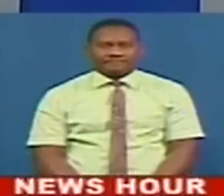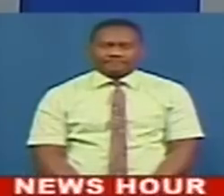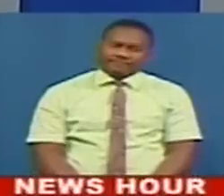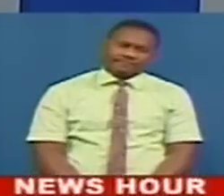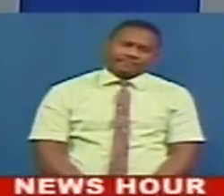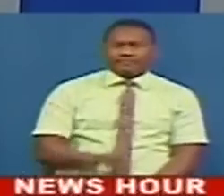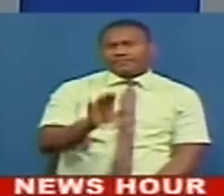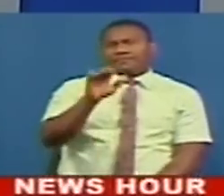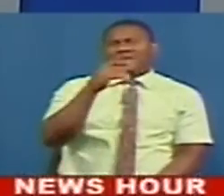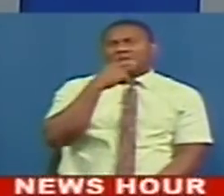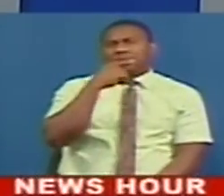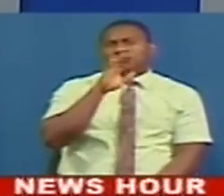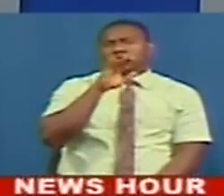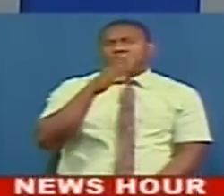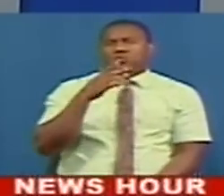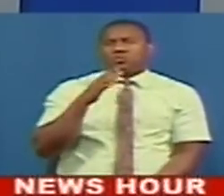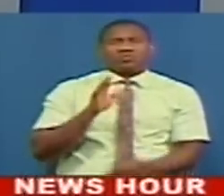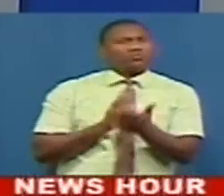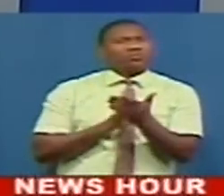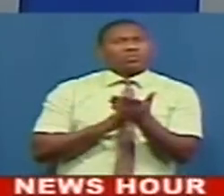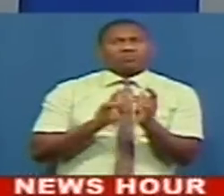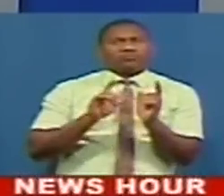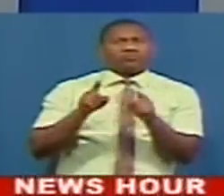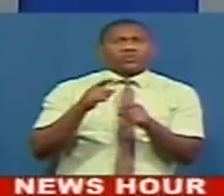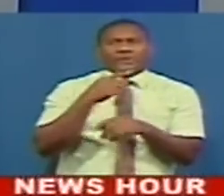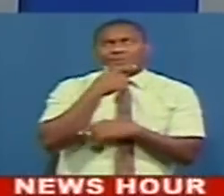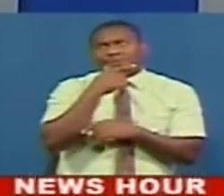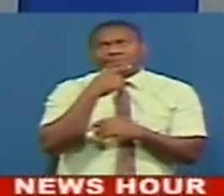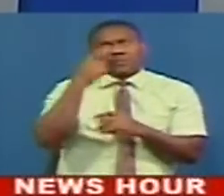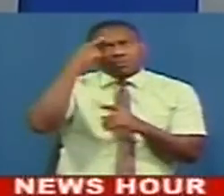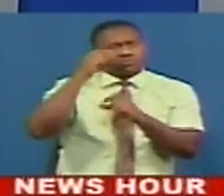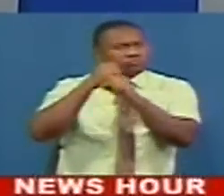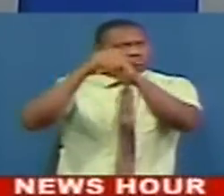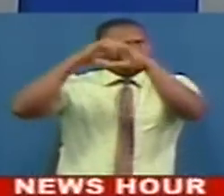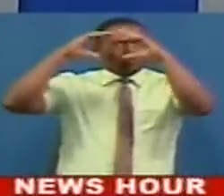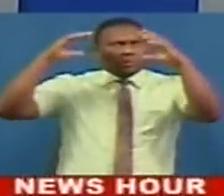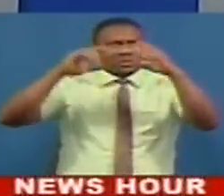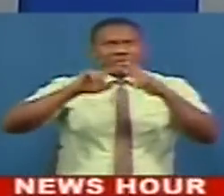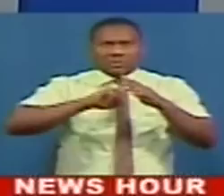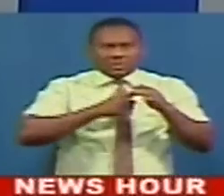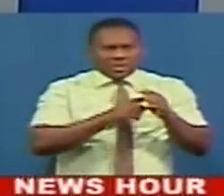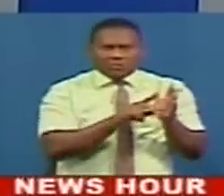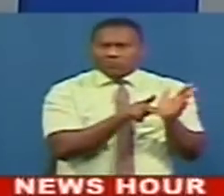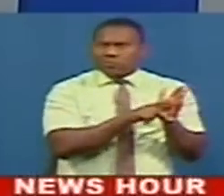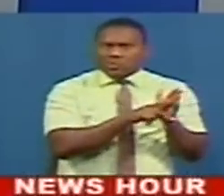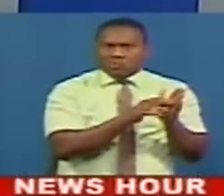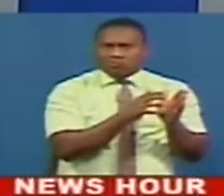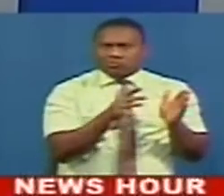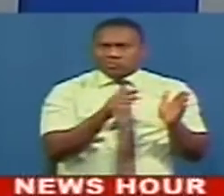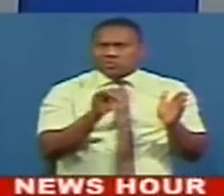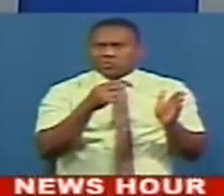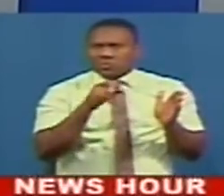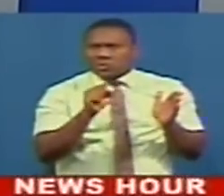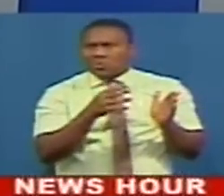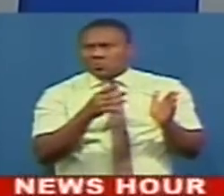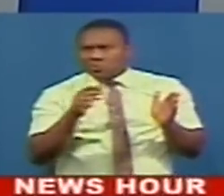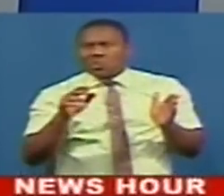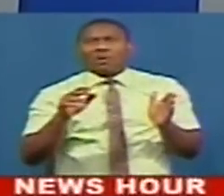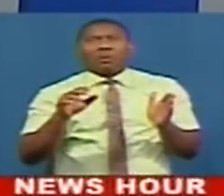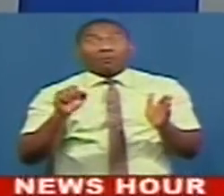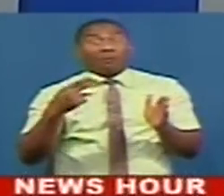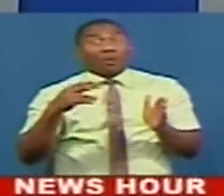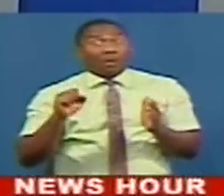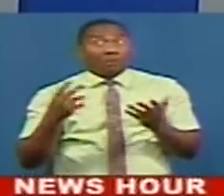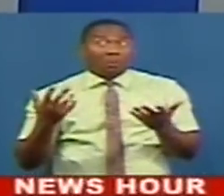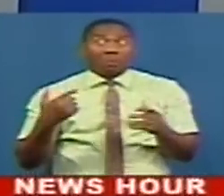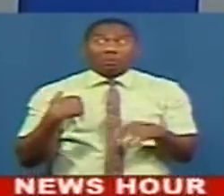Can you imagine going through school as prepared to follow your dream? First from primary to secondary and finally becoming a nurse, yet